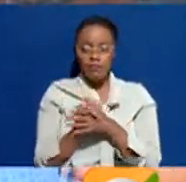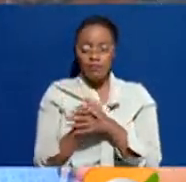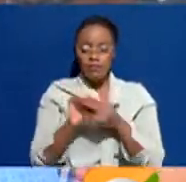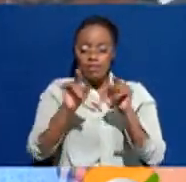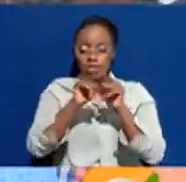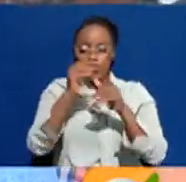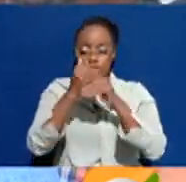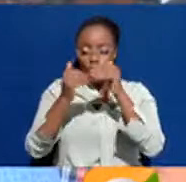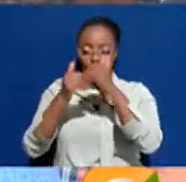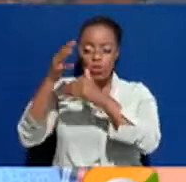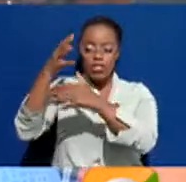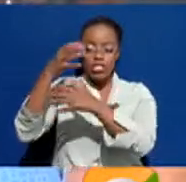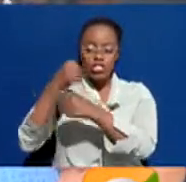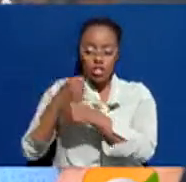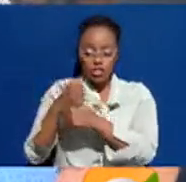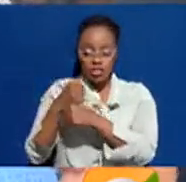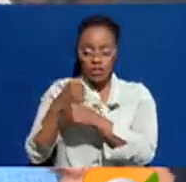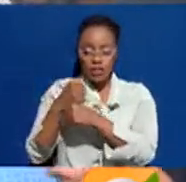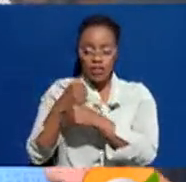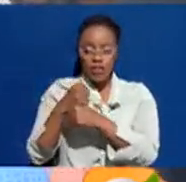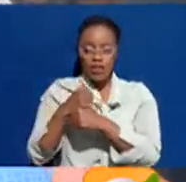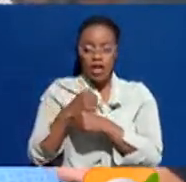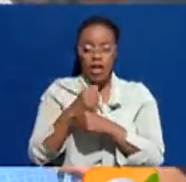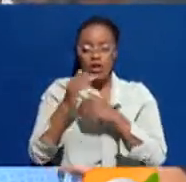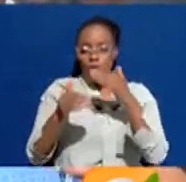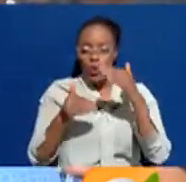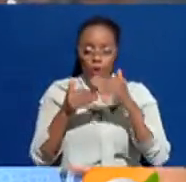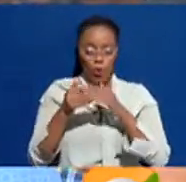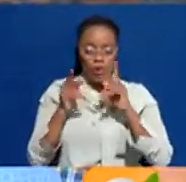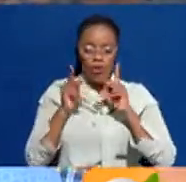and building trust amongst all.